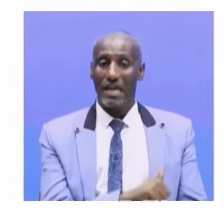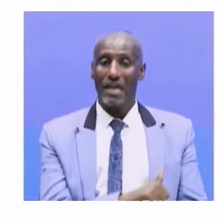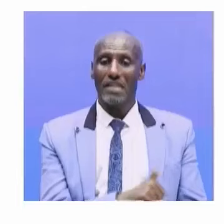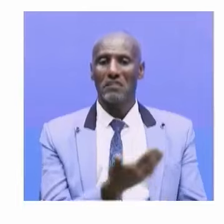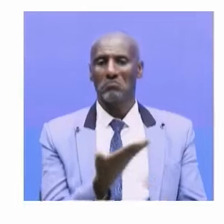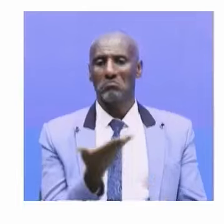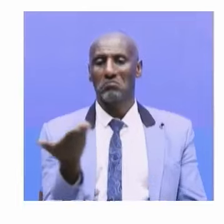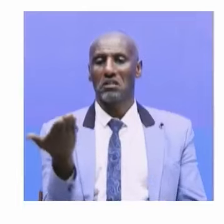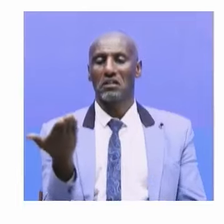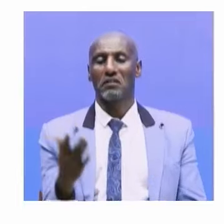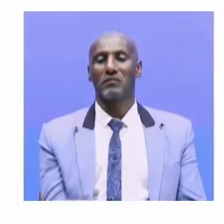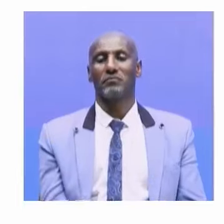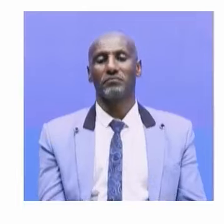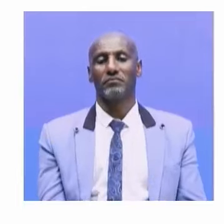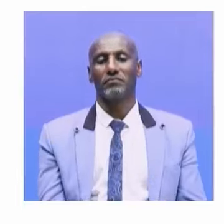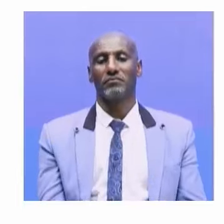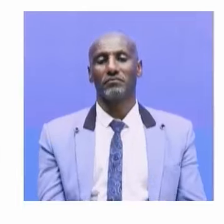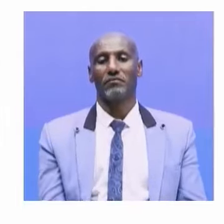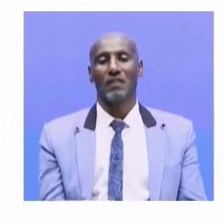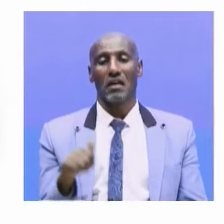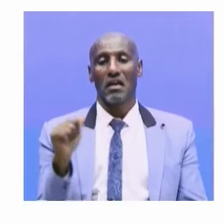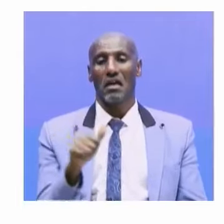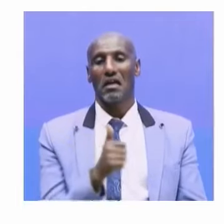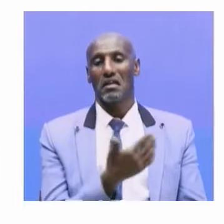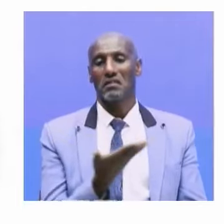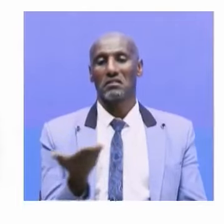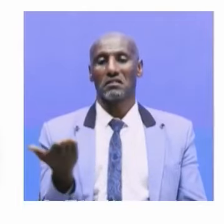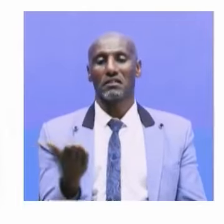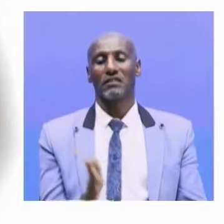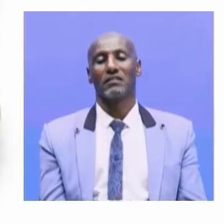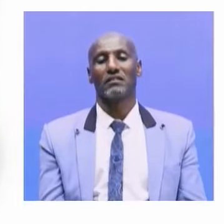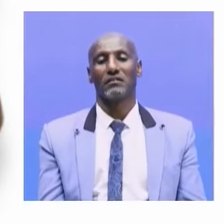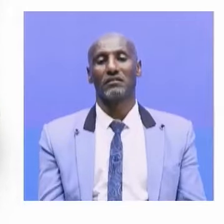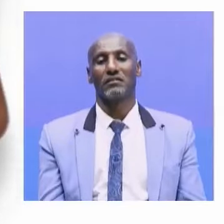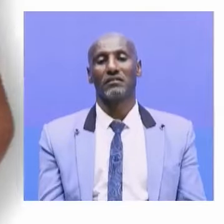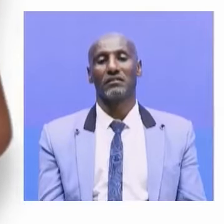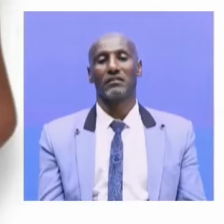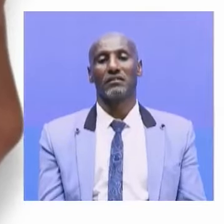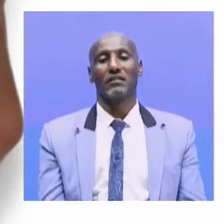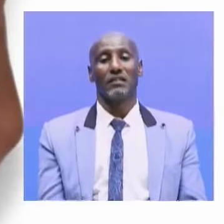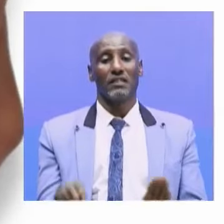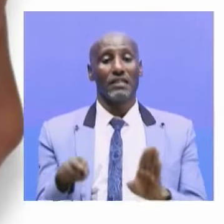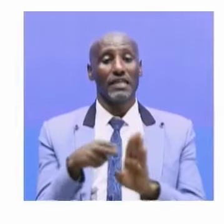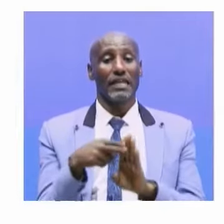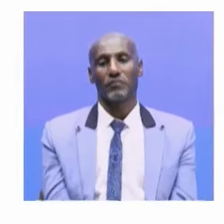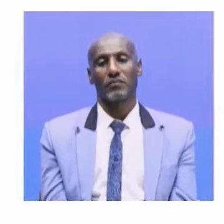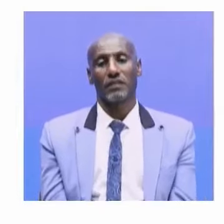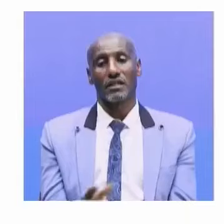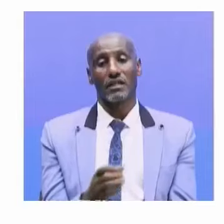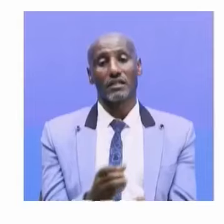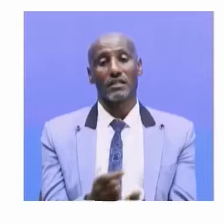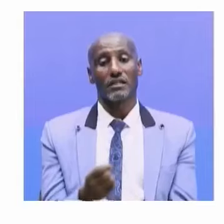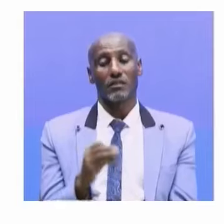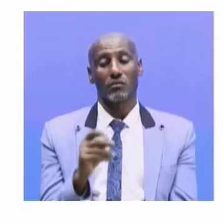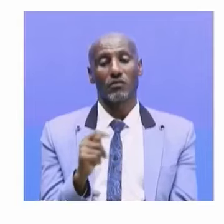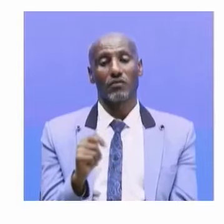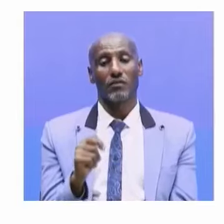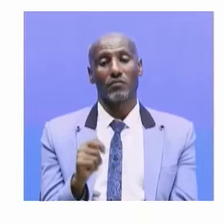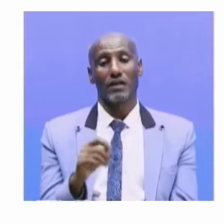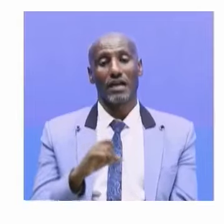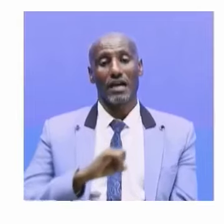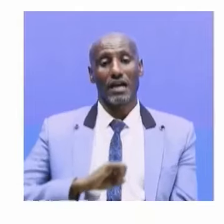anything, for example. Anything. This is a negative form. I have